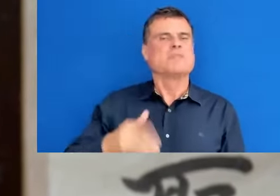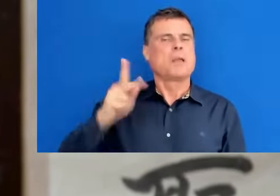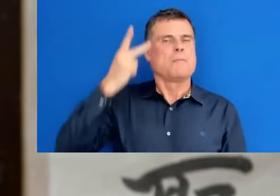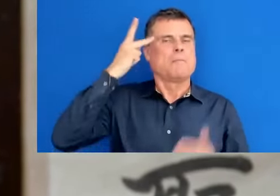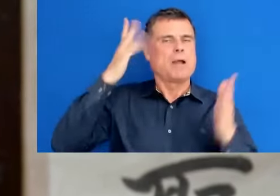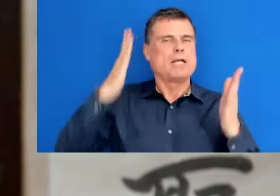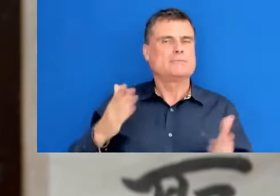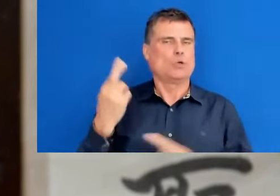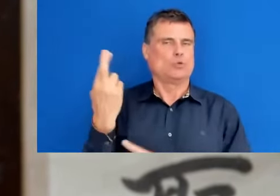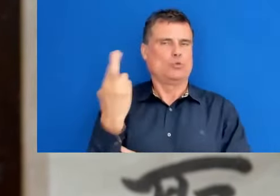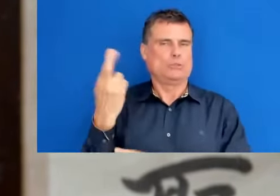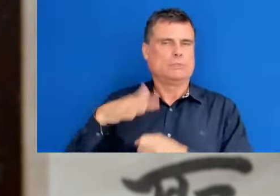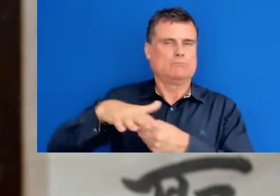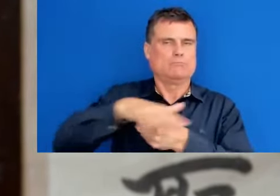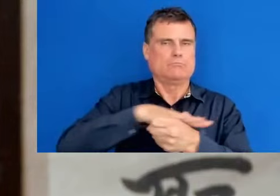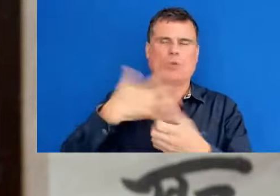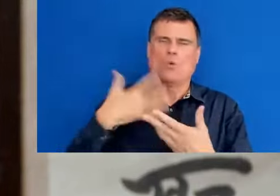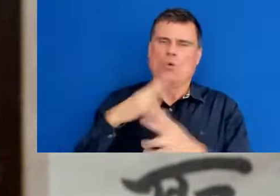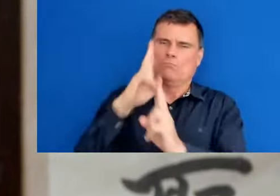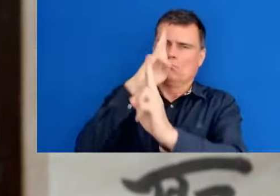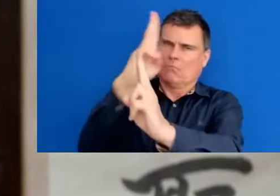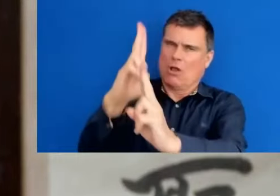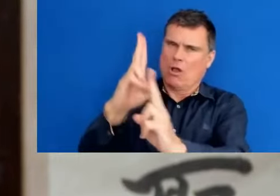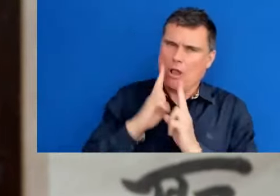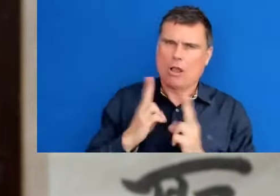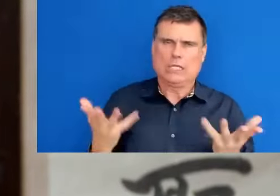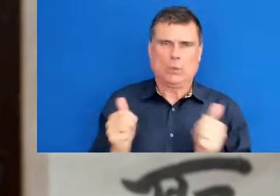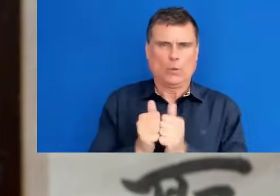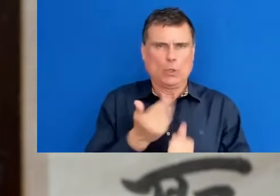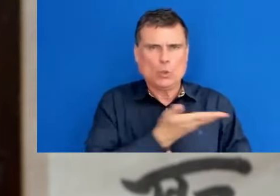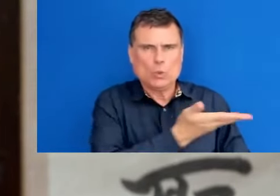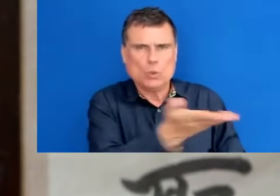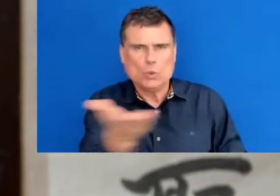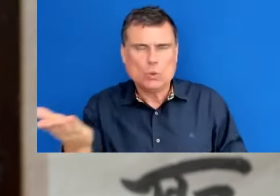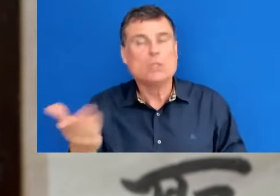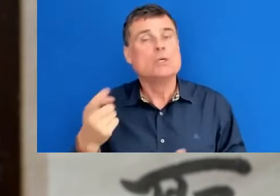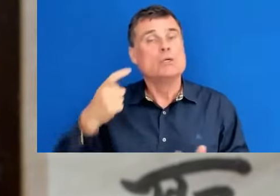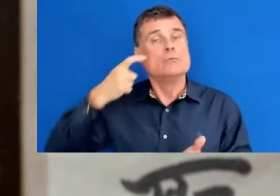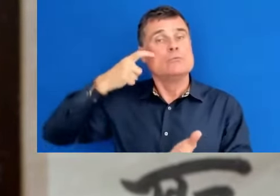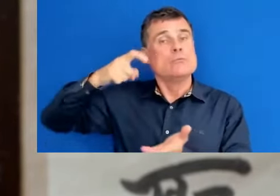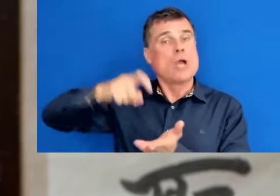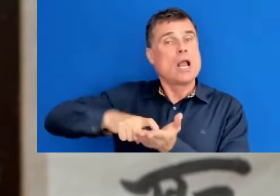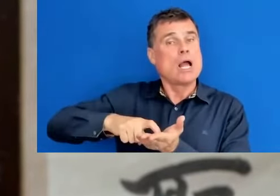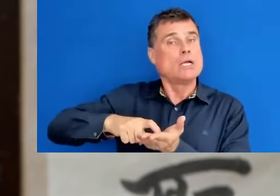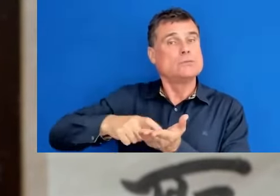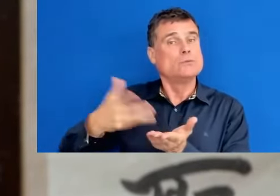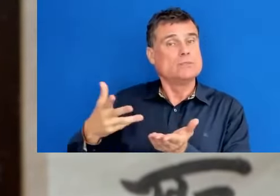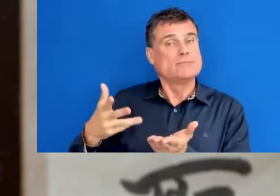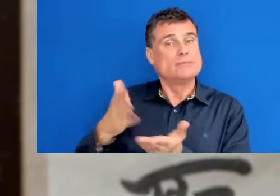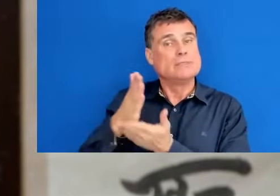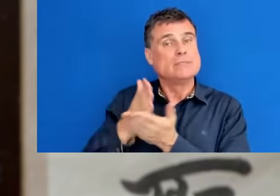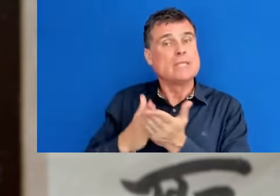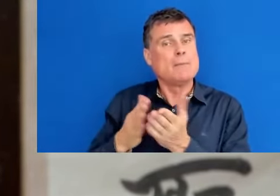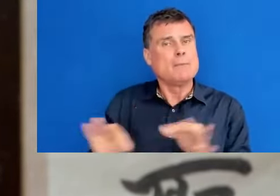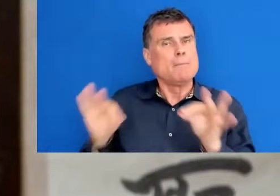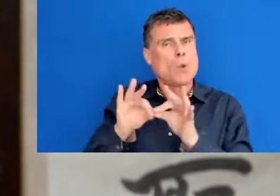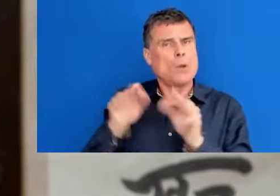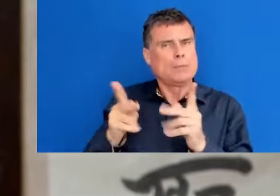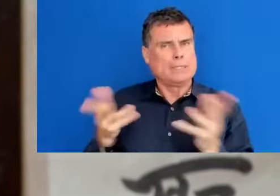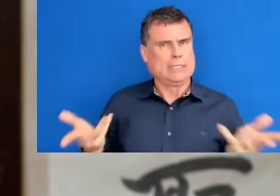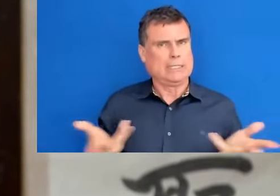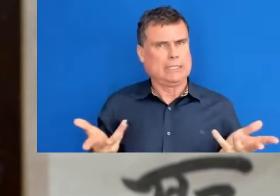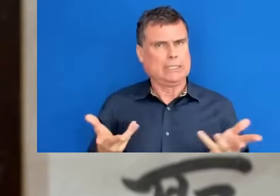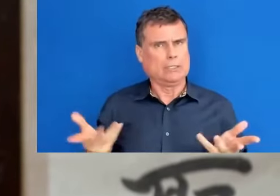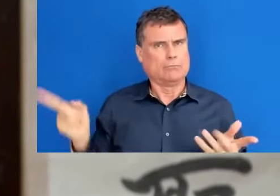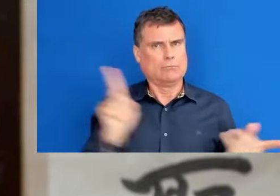As the MLA for Richmond-Steveston, I am so honored to be here with all of you. I'd also recognize some of the